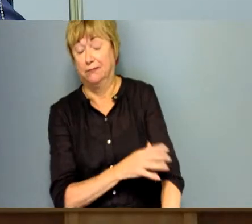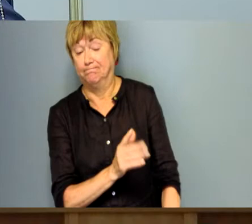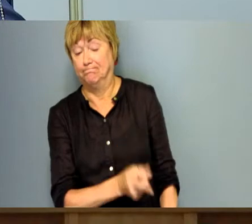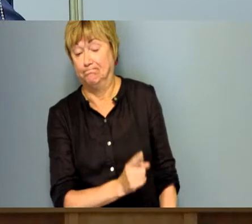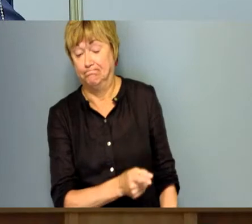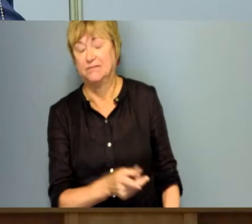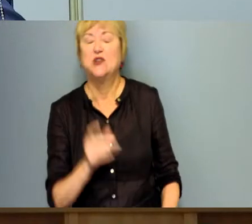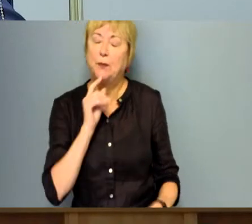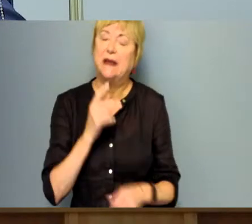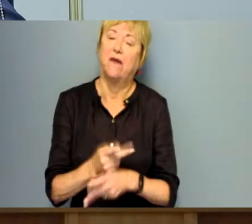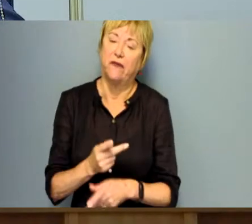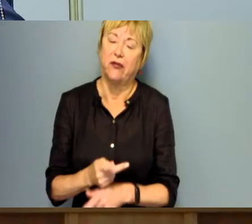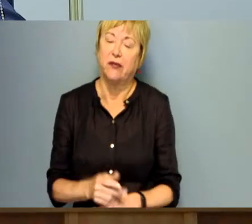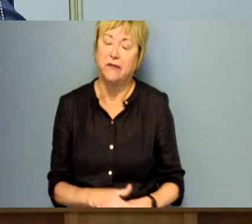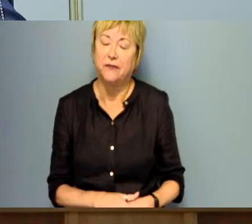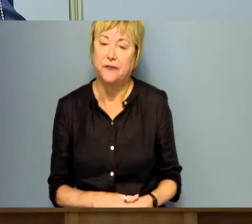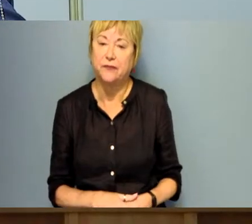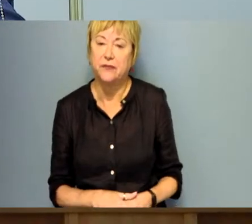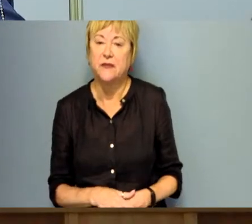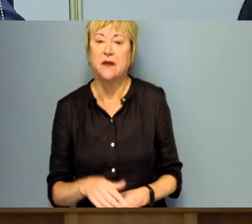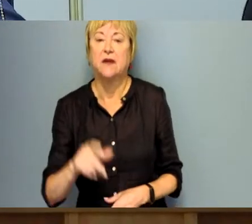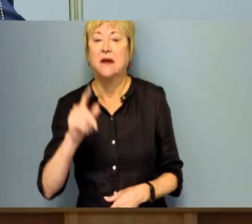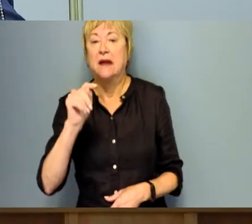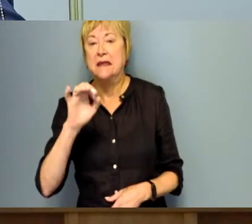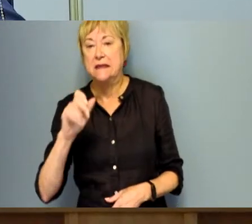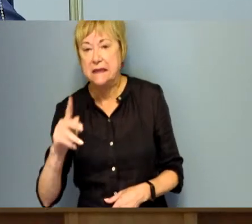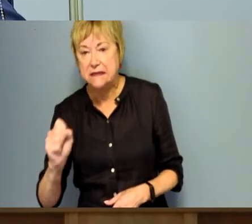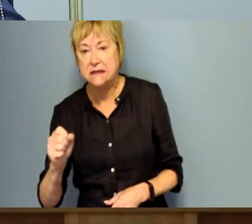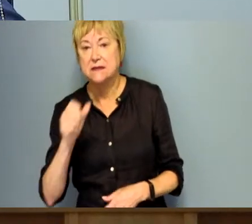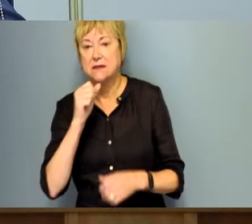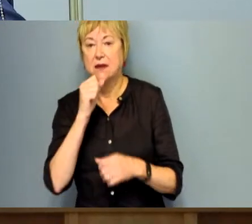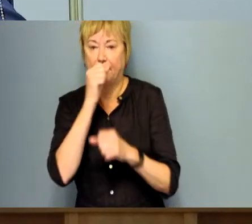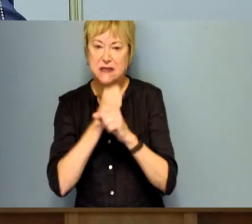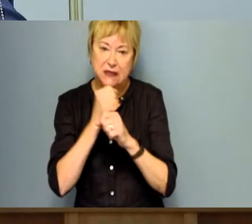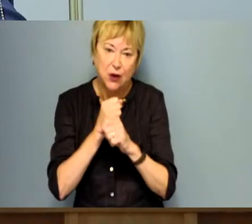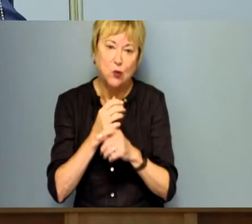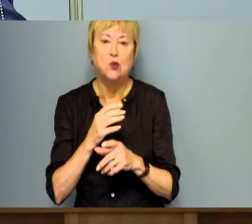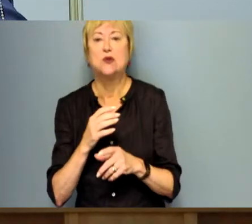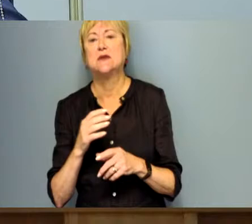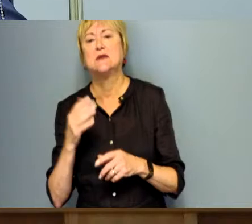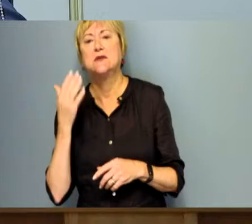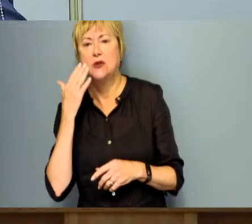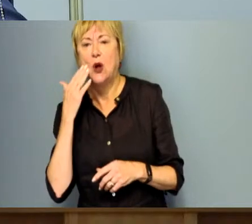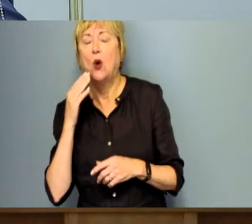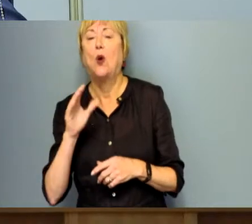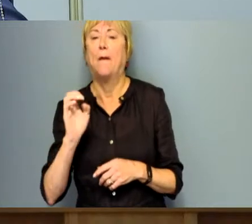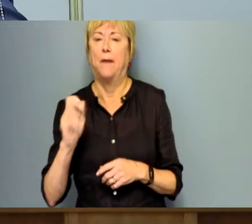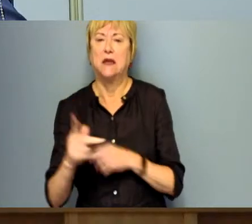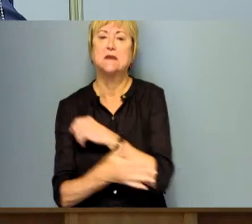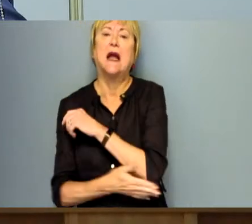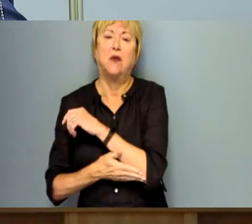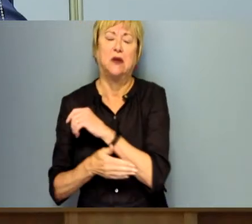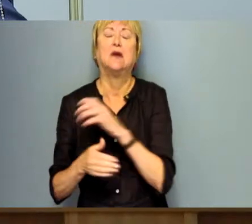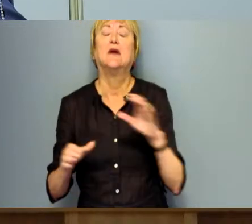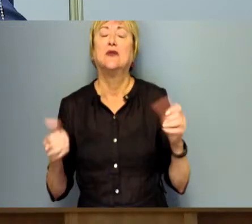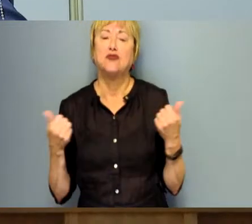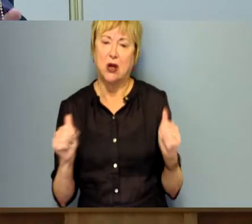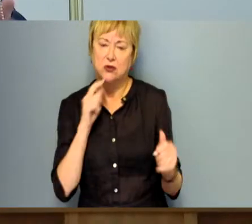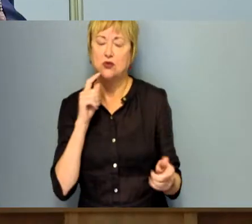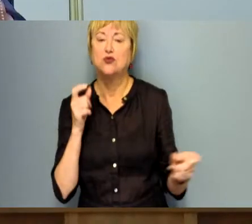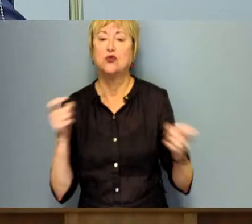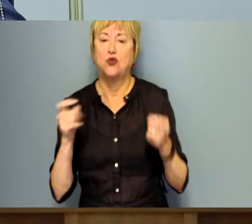careful. And ticks and mosquitoes, certainly the county does what it can to try and control mosquito